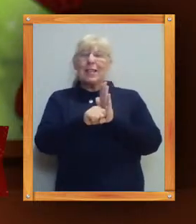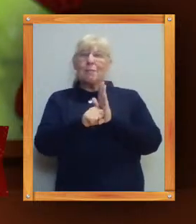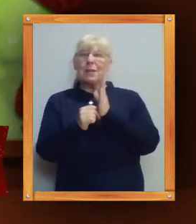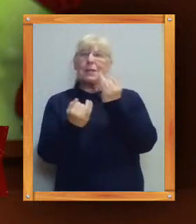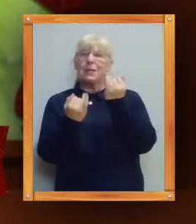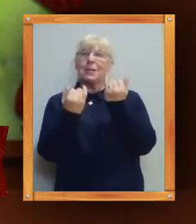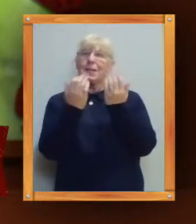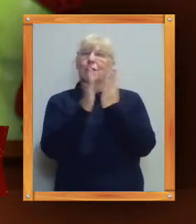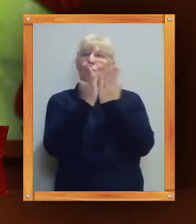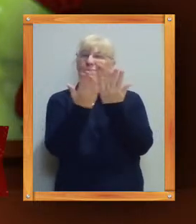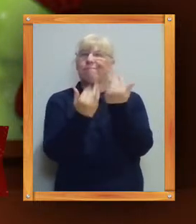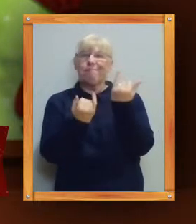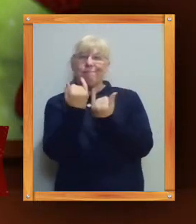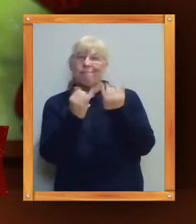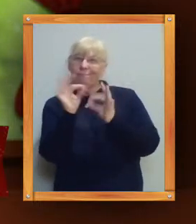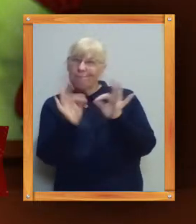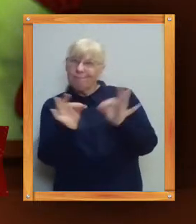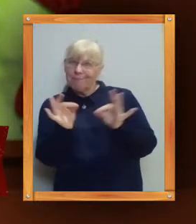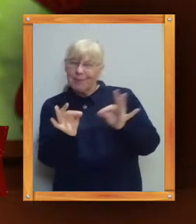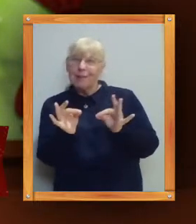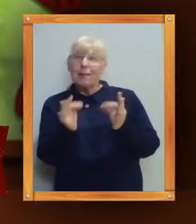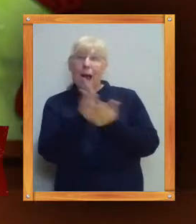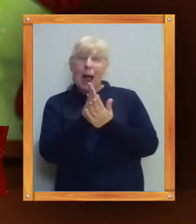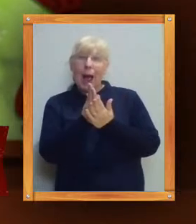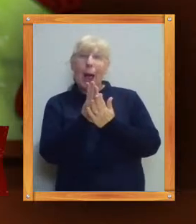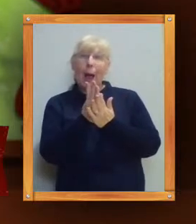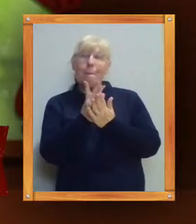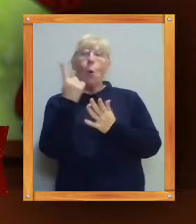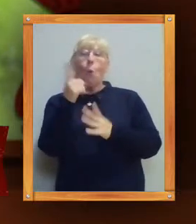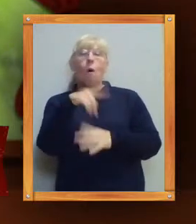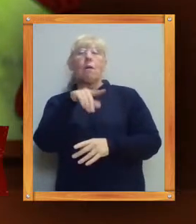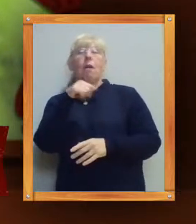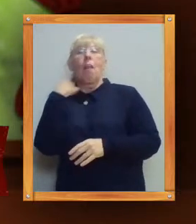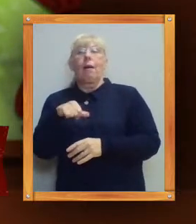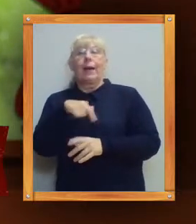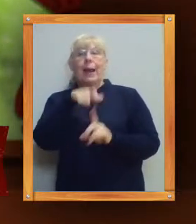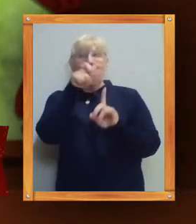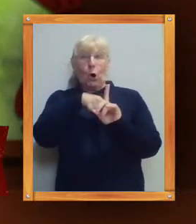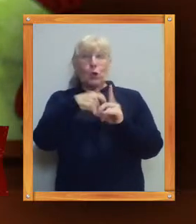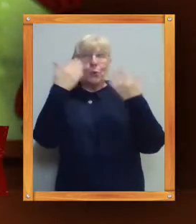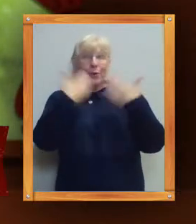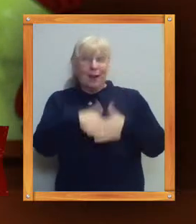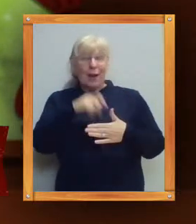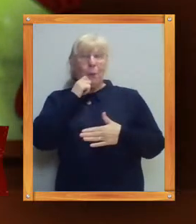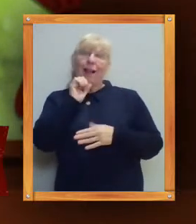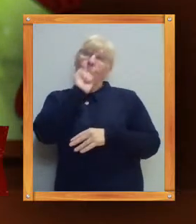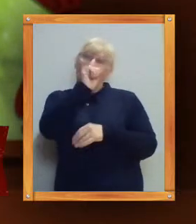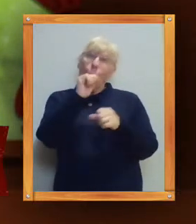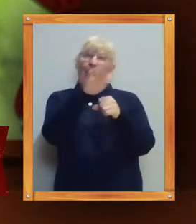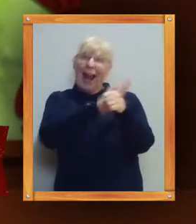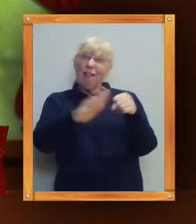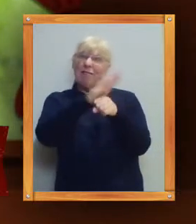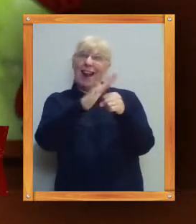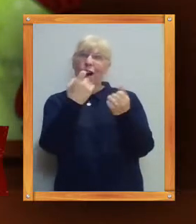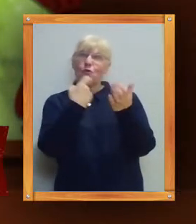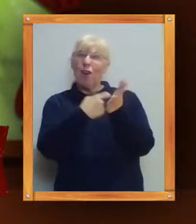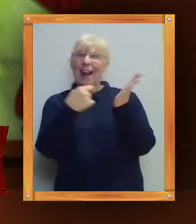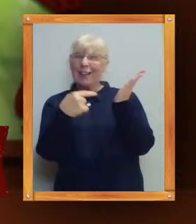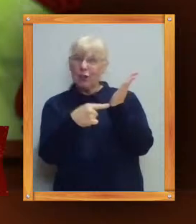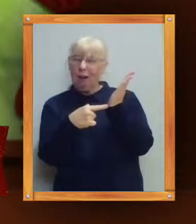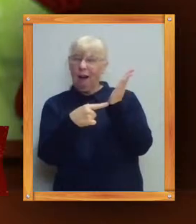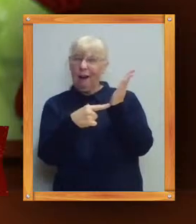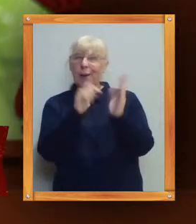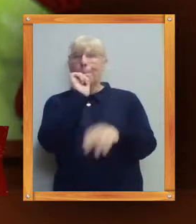each area. So tonight, one lucky person will be getting a rap at the door somewhere in Randalstown, and a very